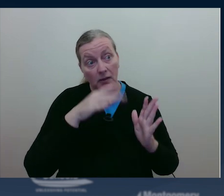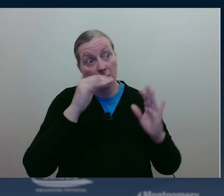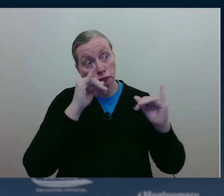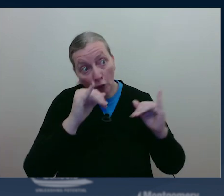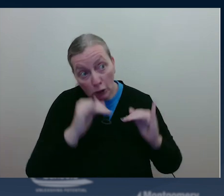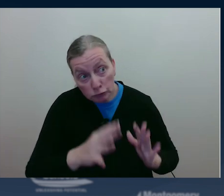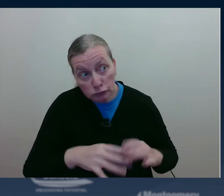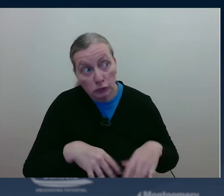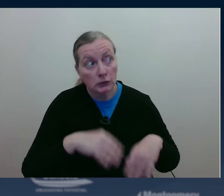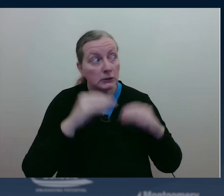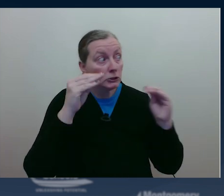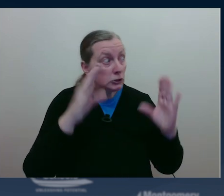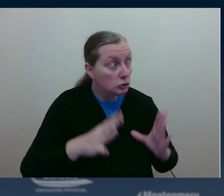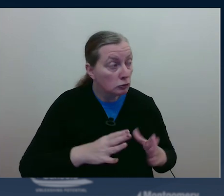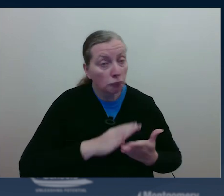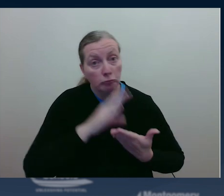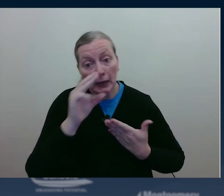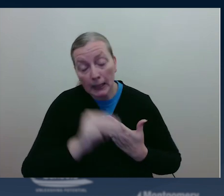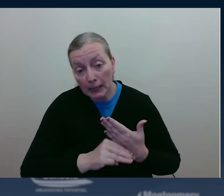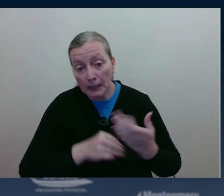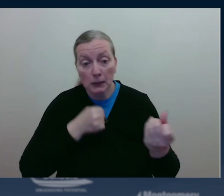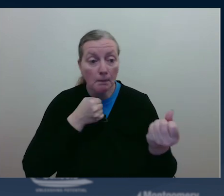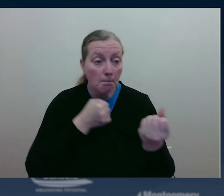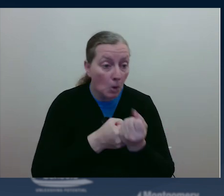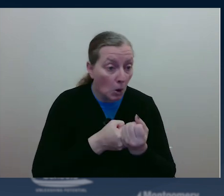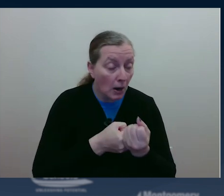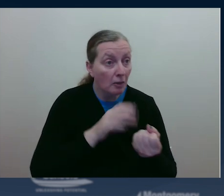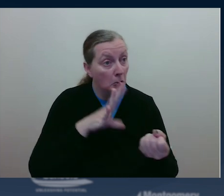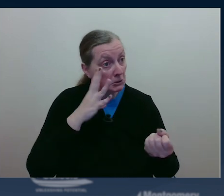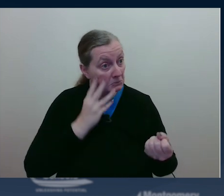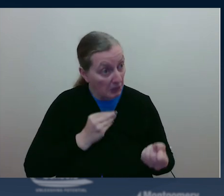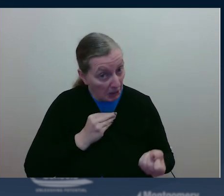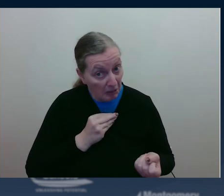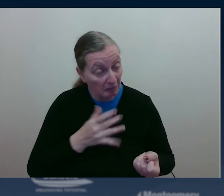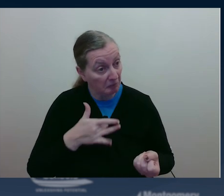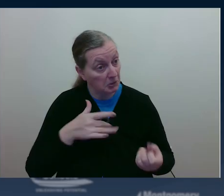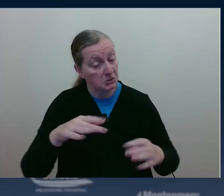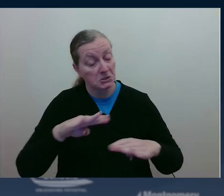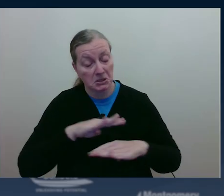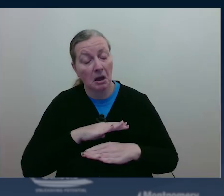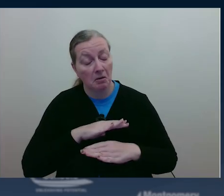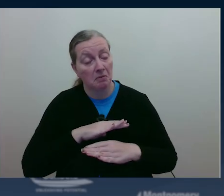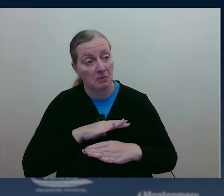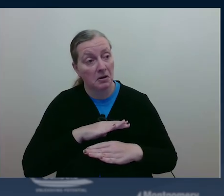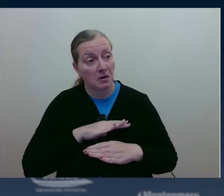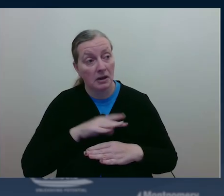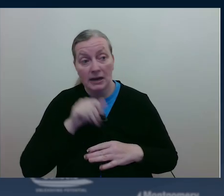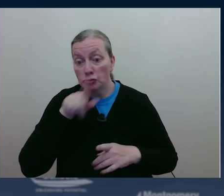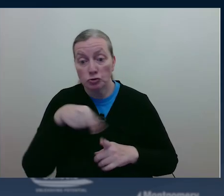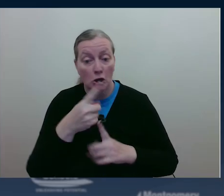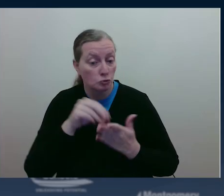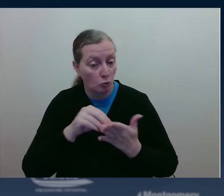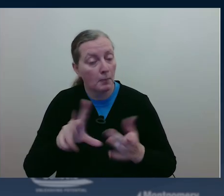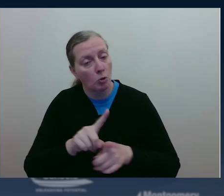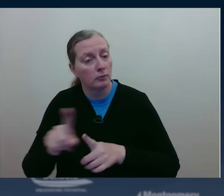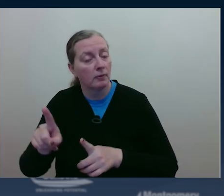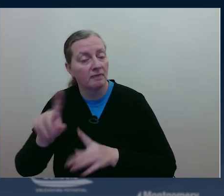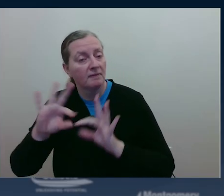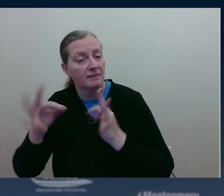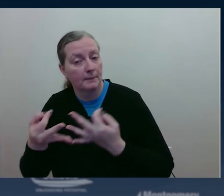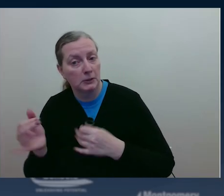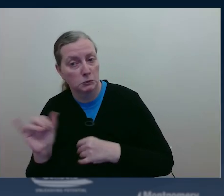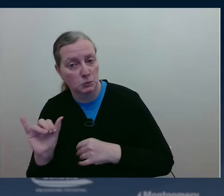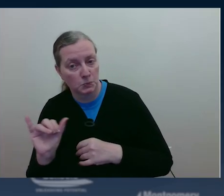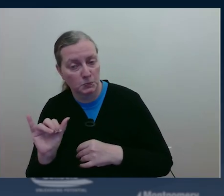the support and the experiences that students and families have received. And this will help to inform